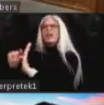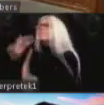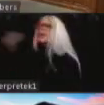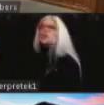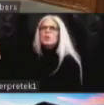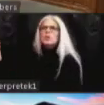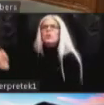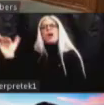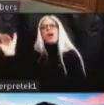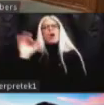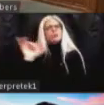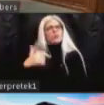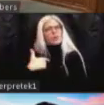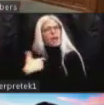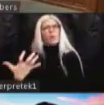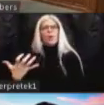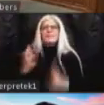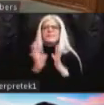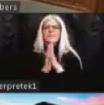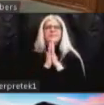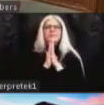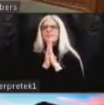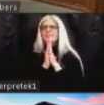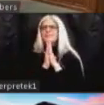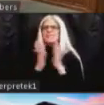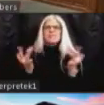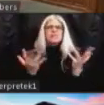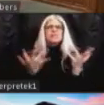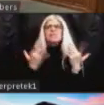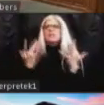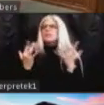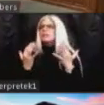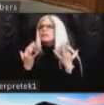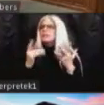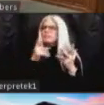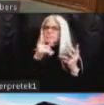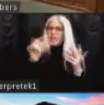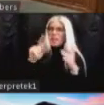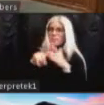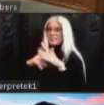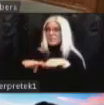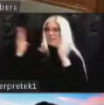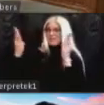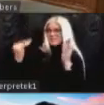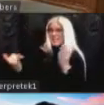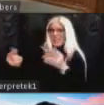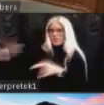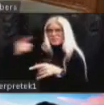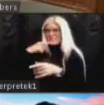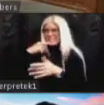out, so it seems that you're at the beginning stages of this effort. Like, would you say months in? Like, where are